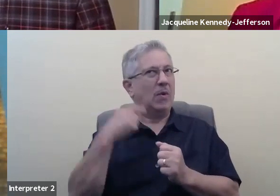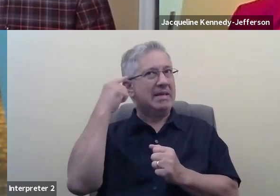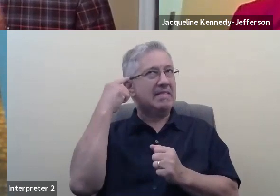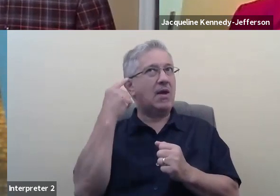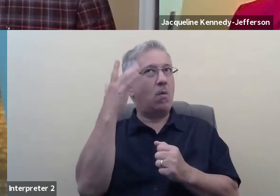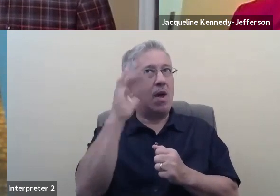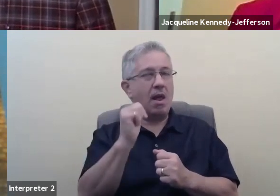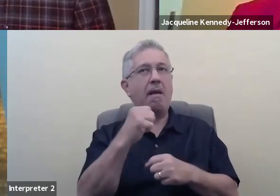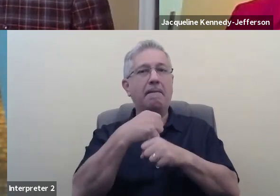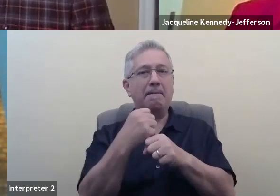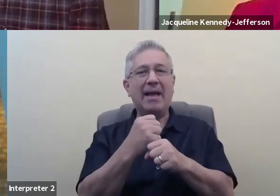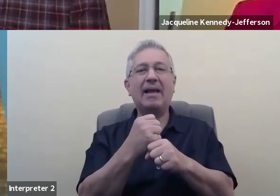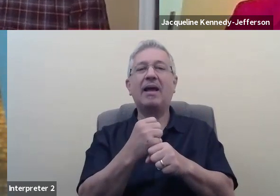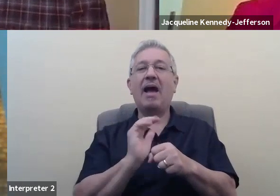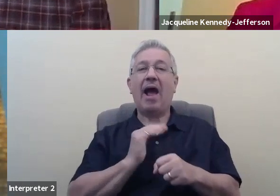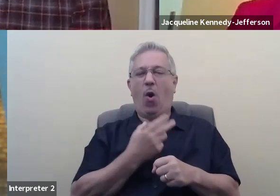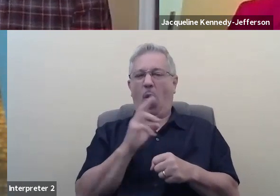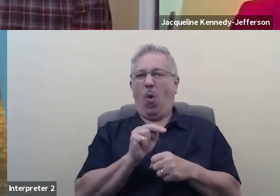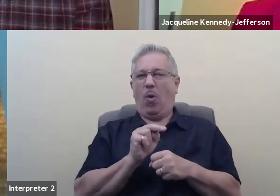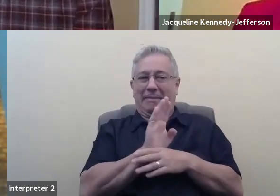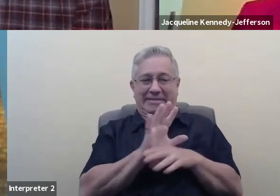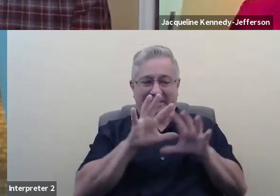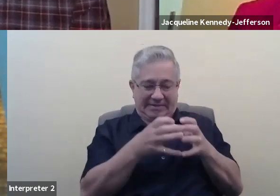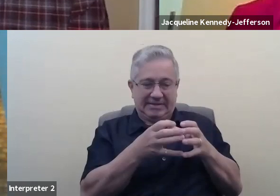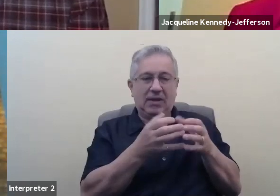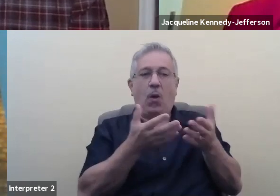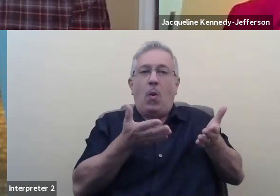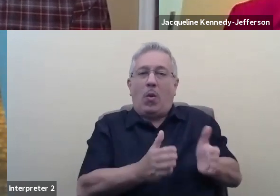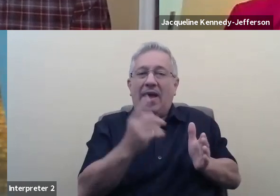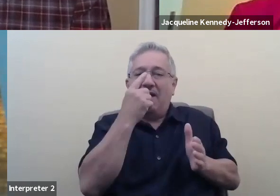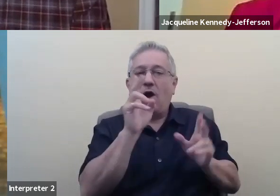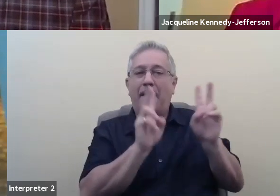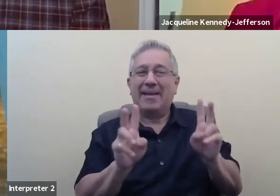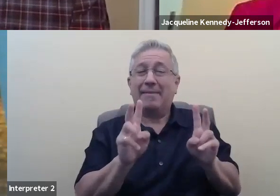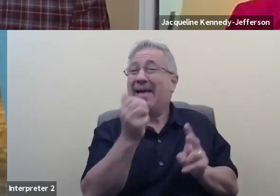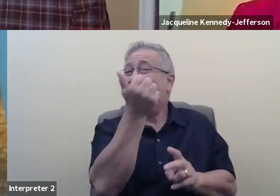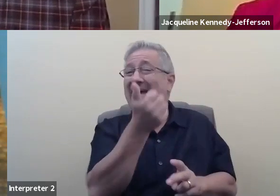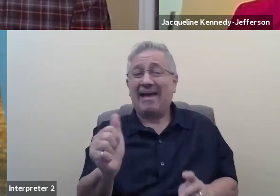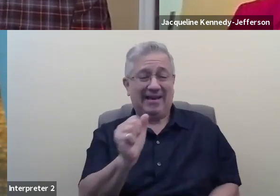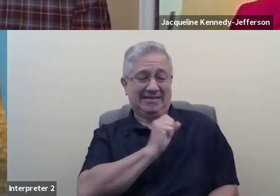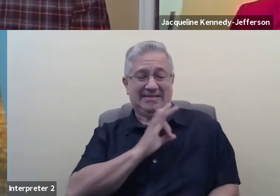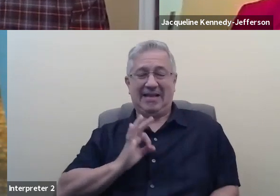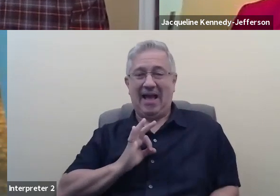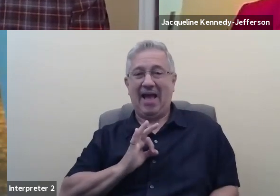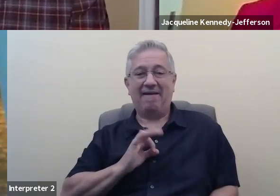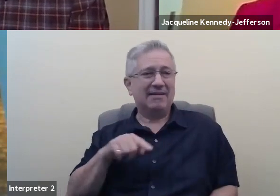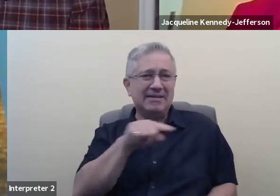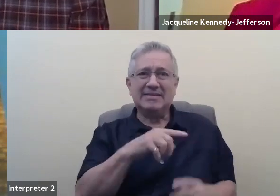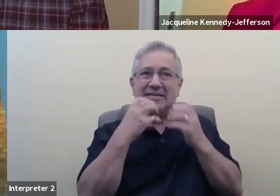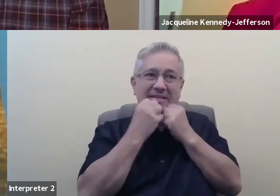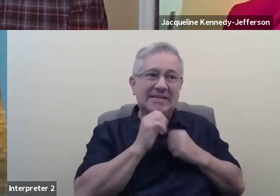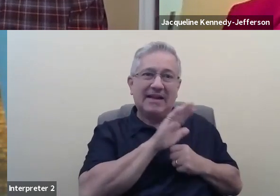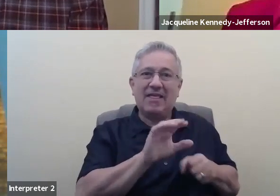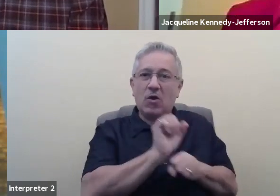portal it was actually for all of our staff. With valuable resources about how